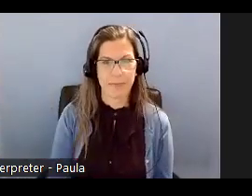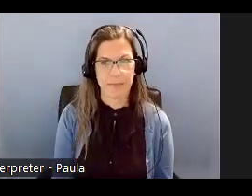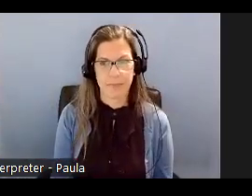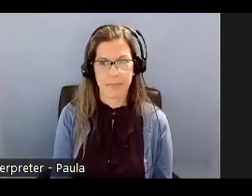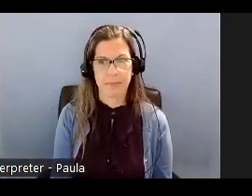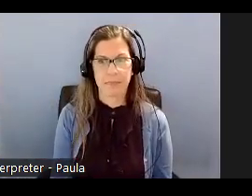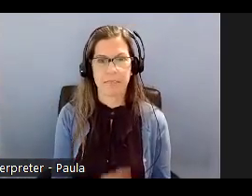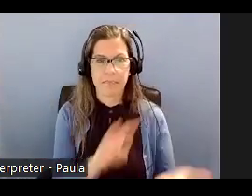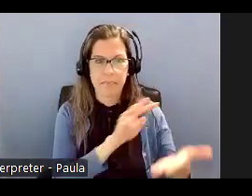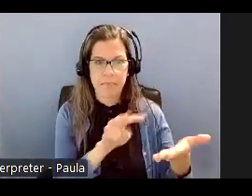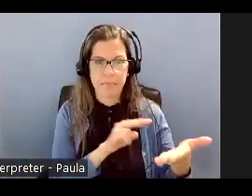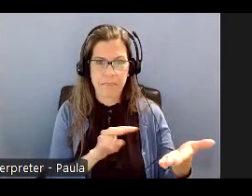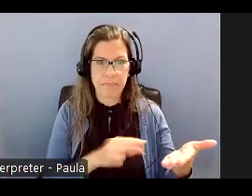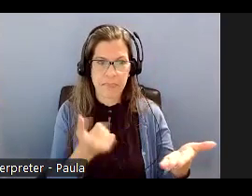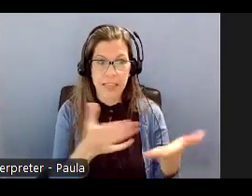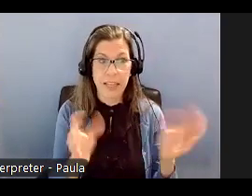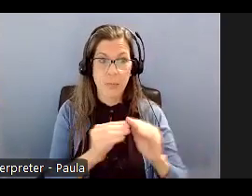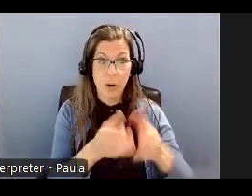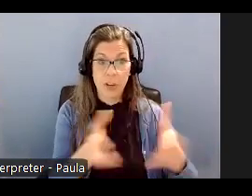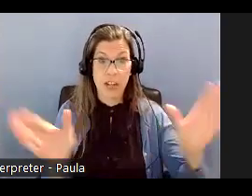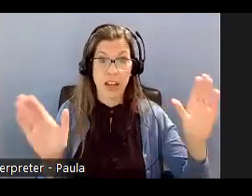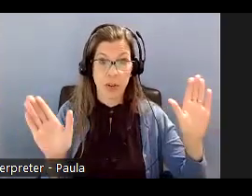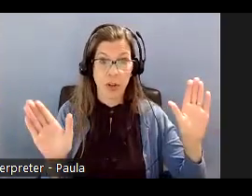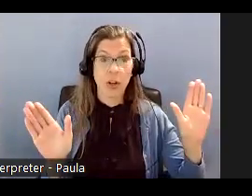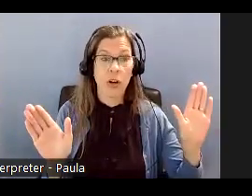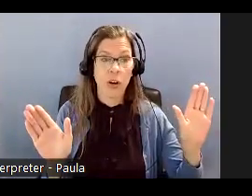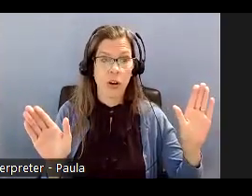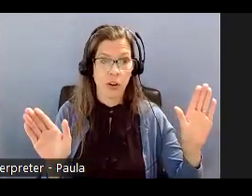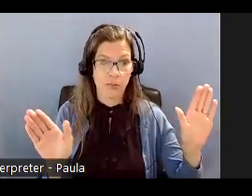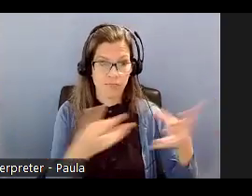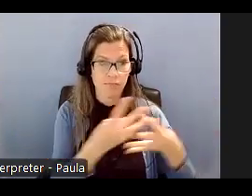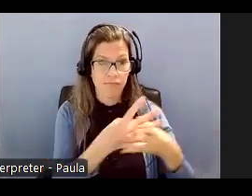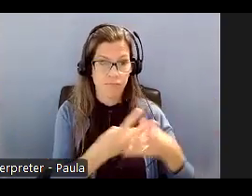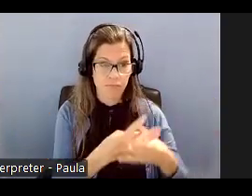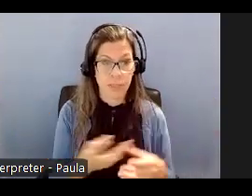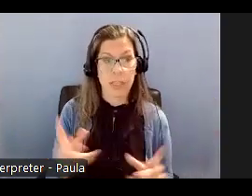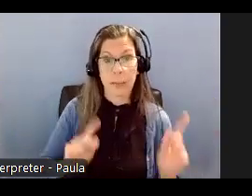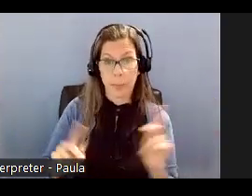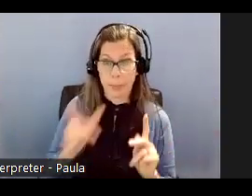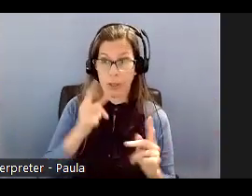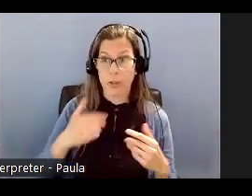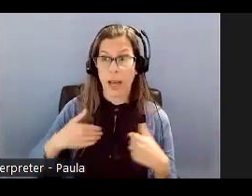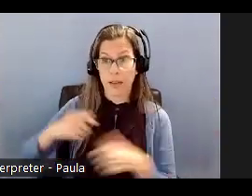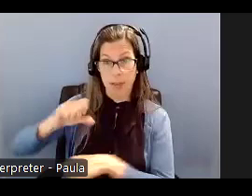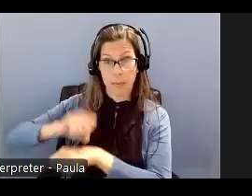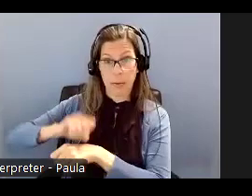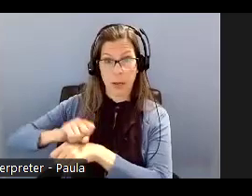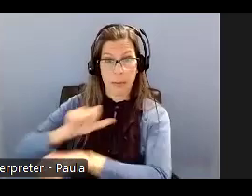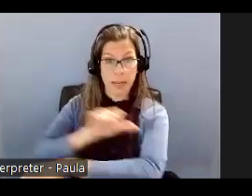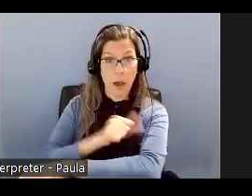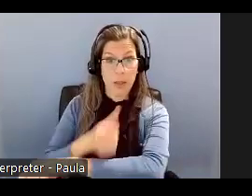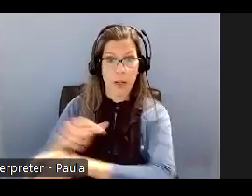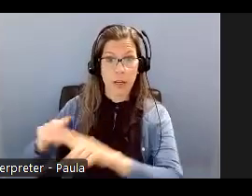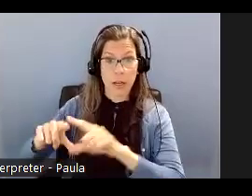looking to see if there's anything more generalized. Are individuals who have an employment authorization card eligible for the